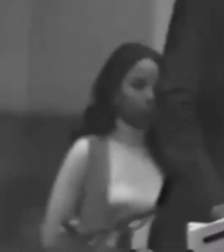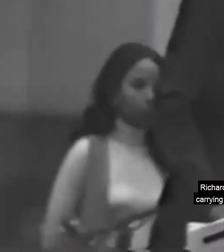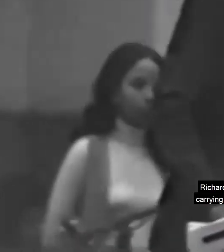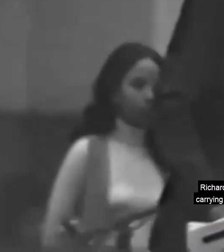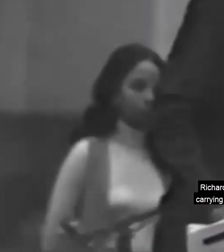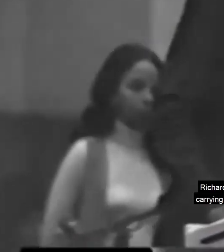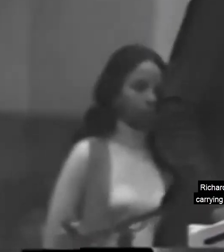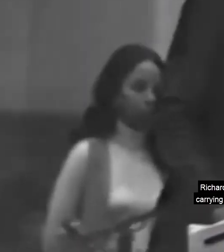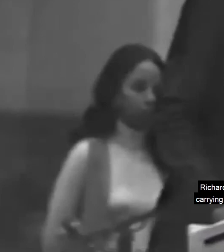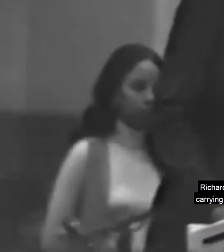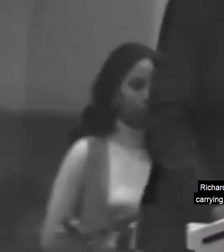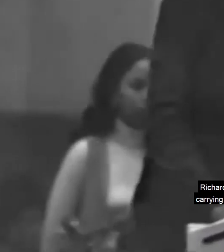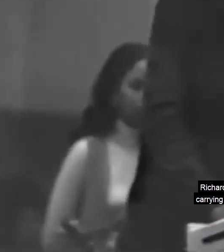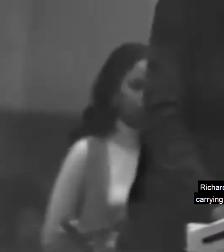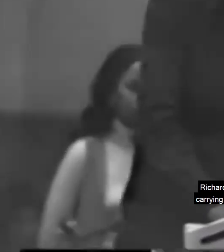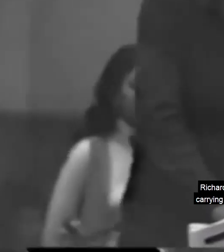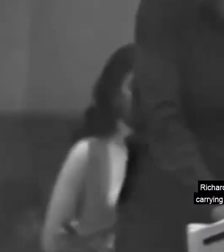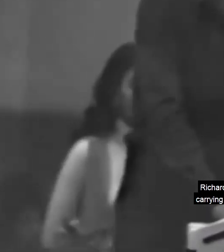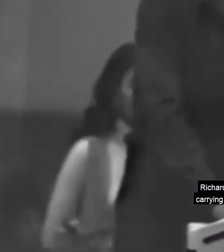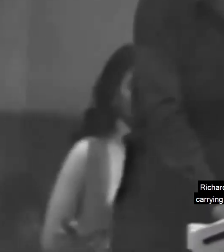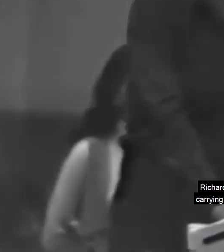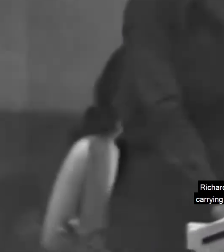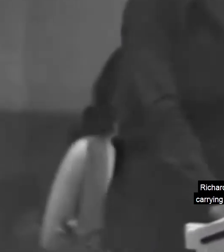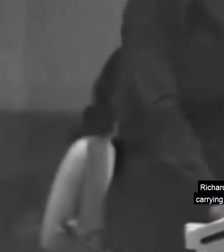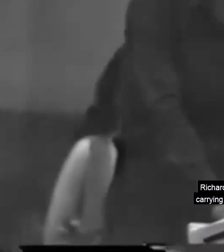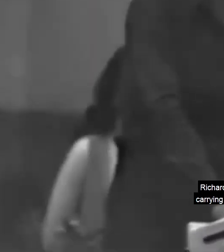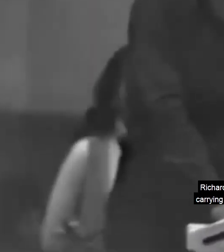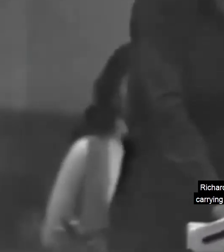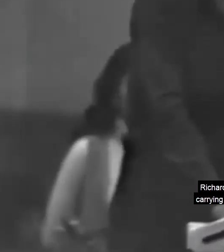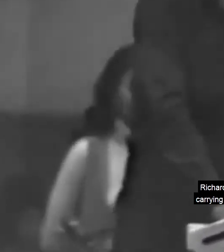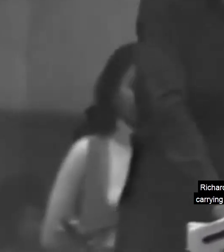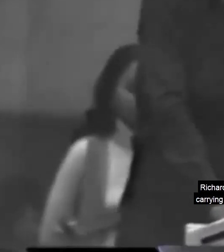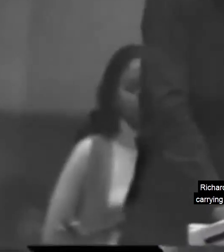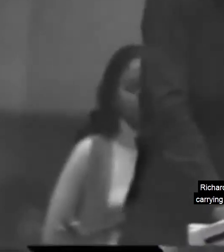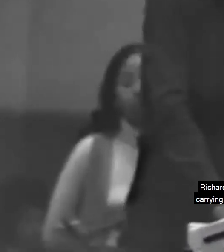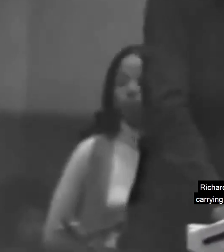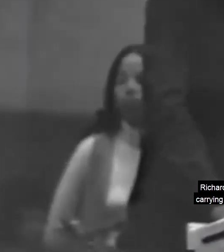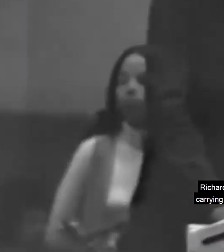Richard Nixon and his cohorts are carrying the banner for this